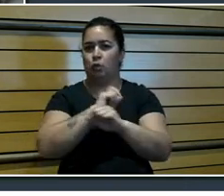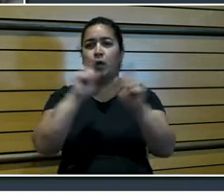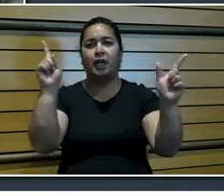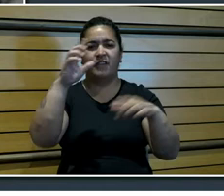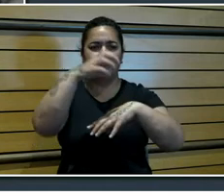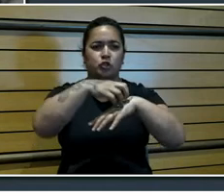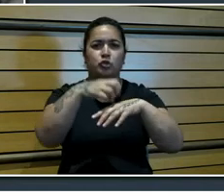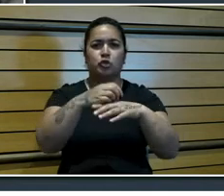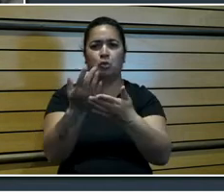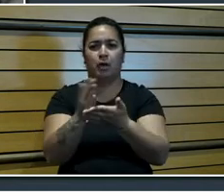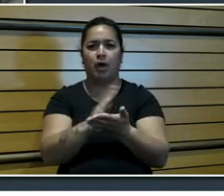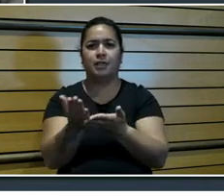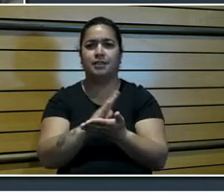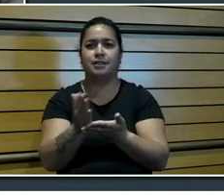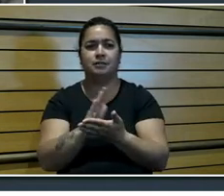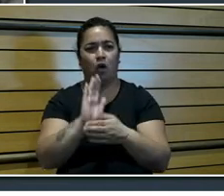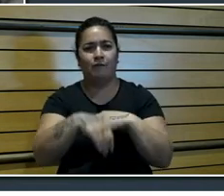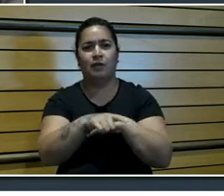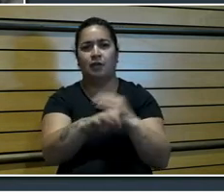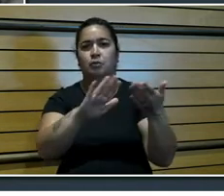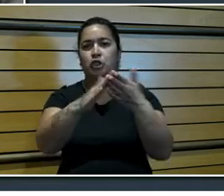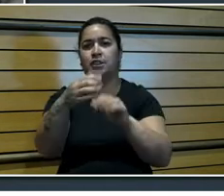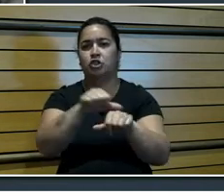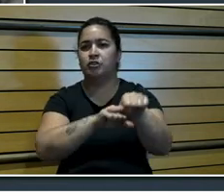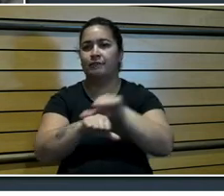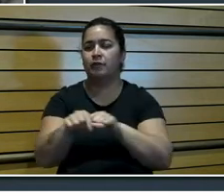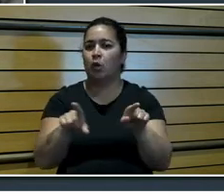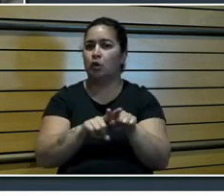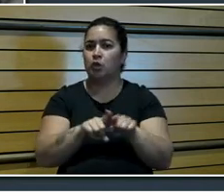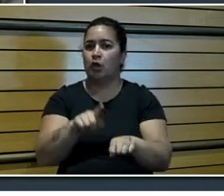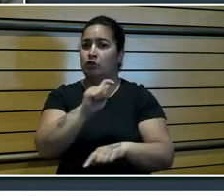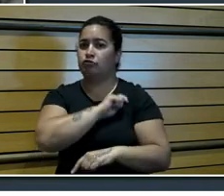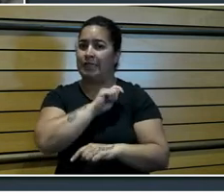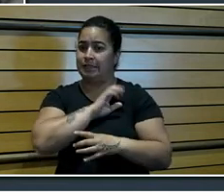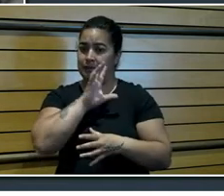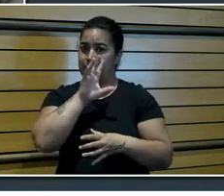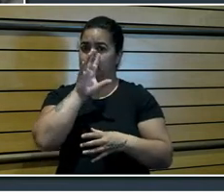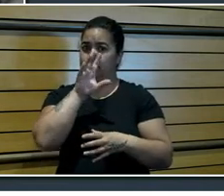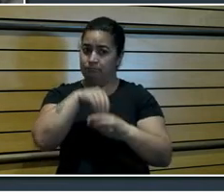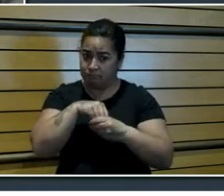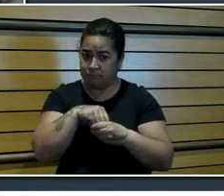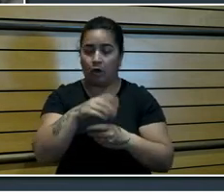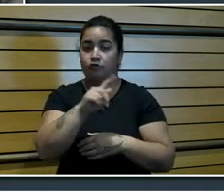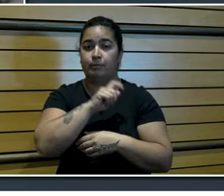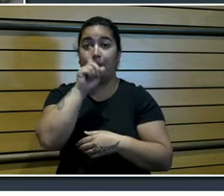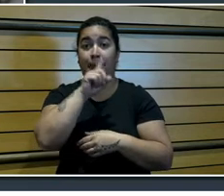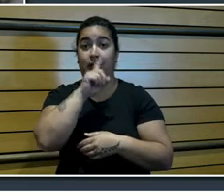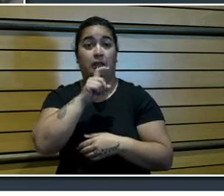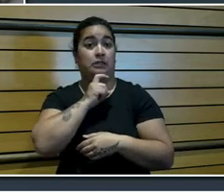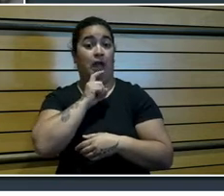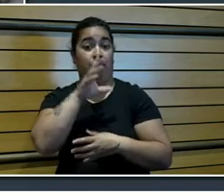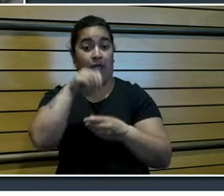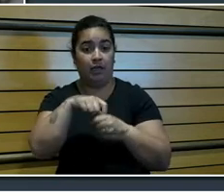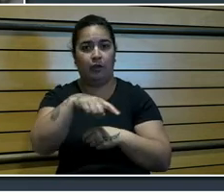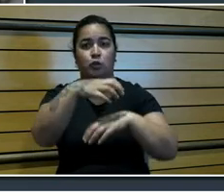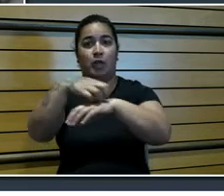against such community initiatives and the distrust existing amongst institutional staff in areas of management,